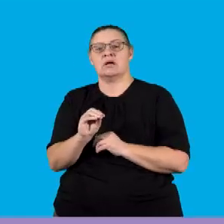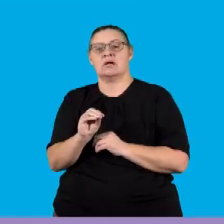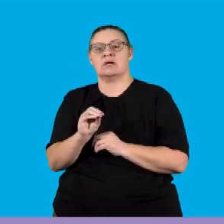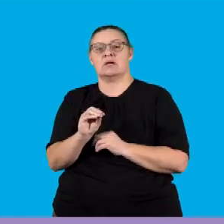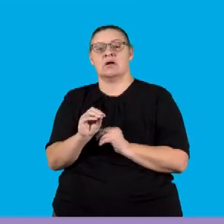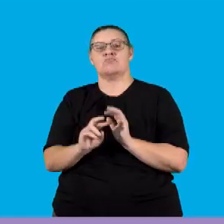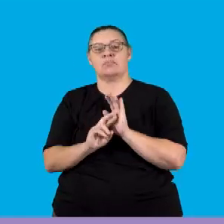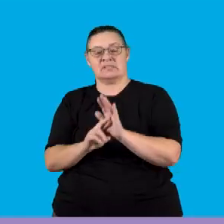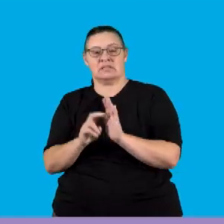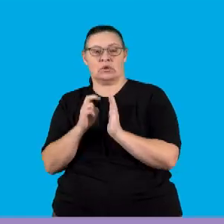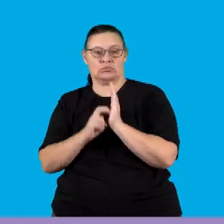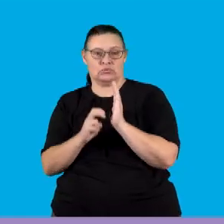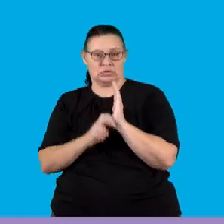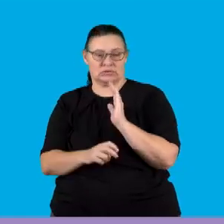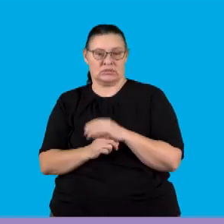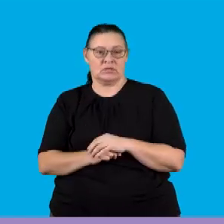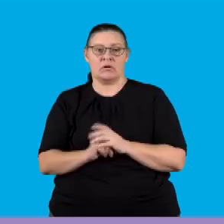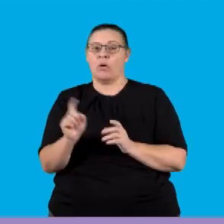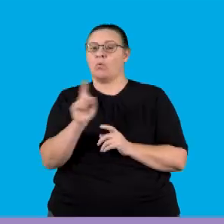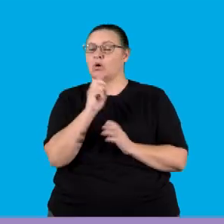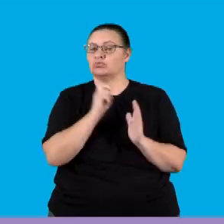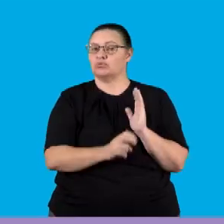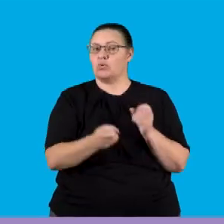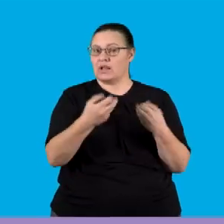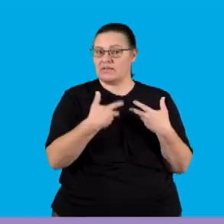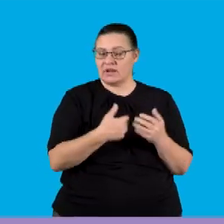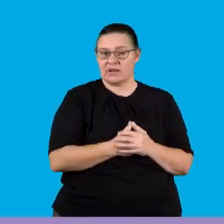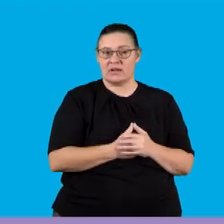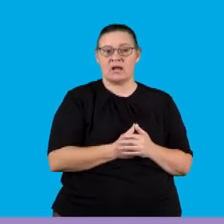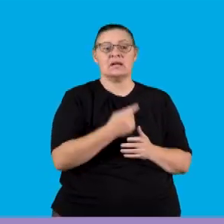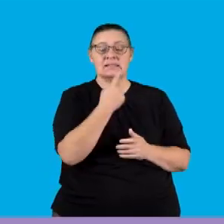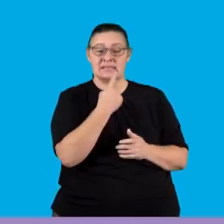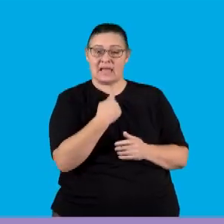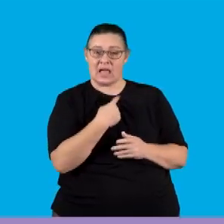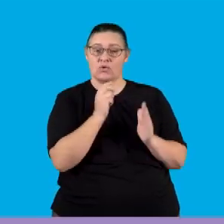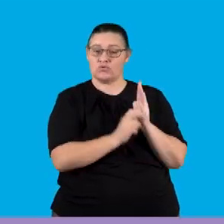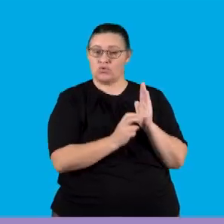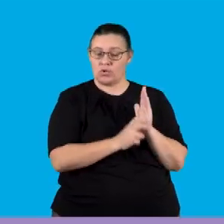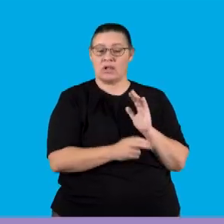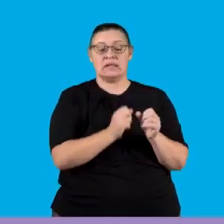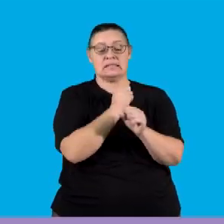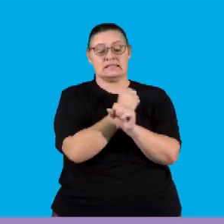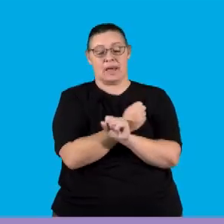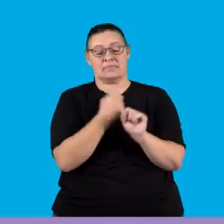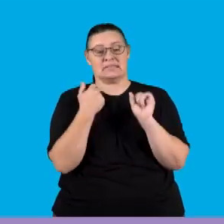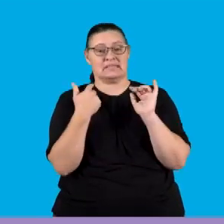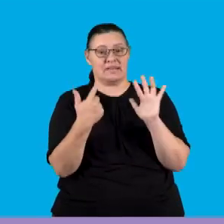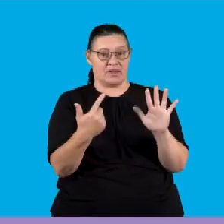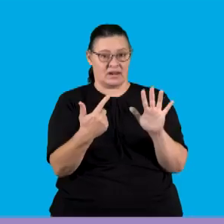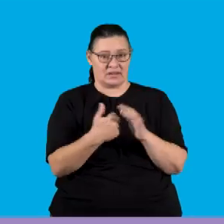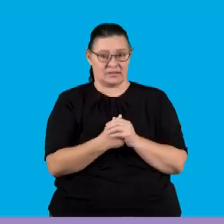table representing the rule. So what rule have we been given here? We have been given a rule that